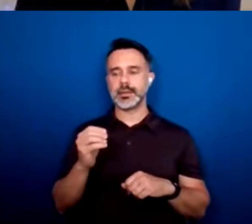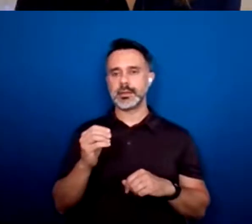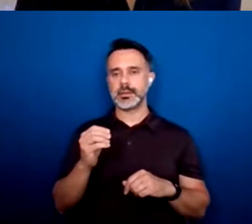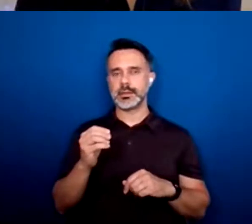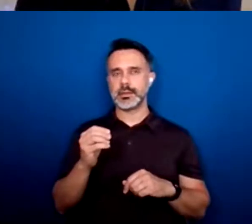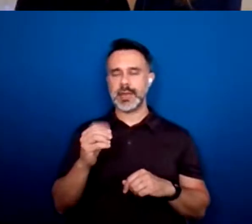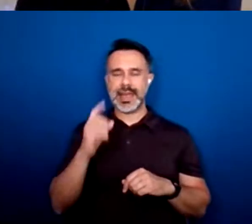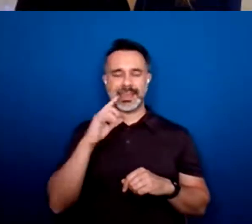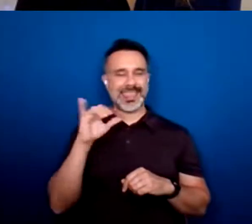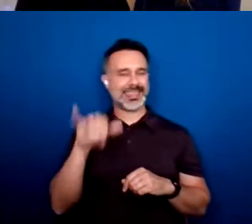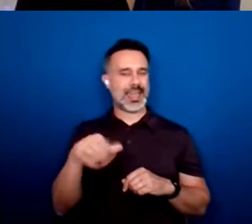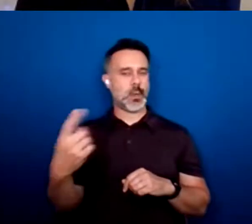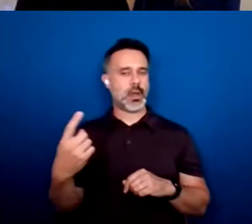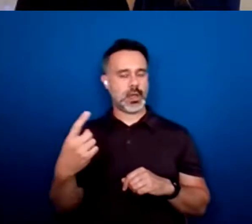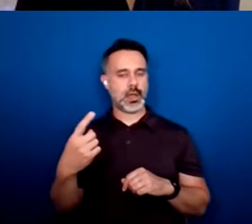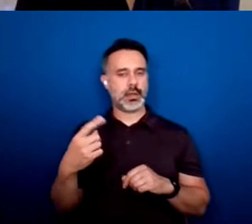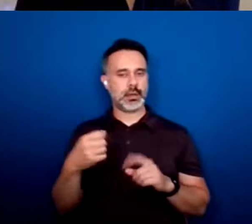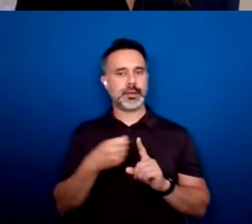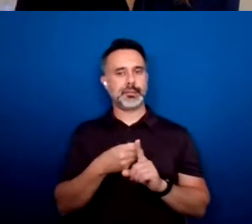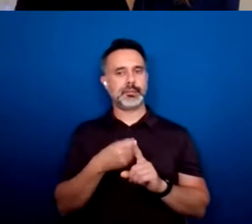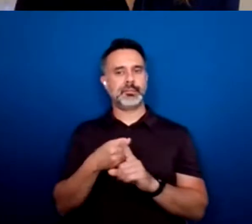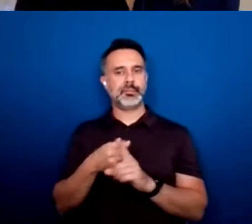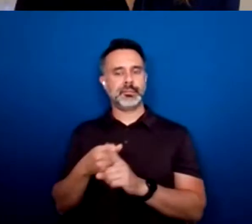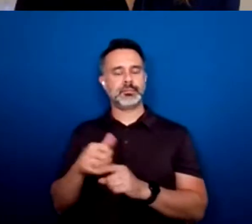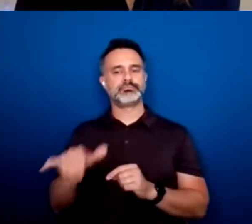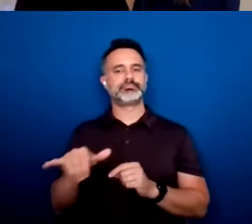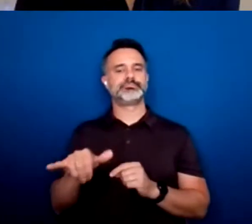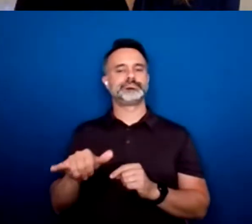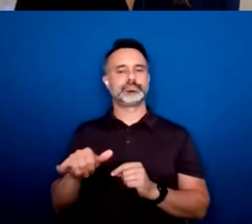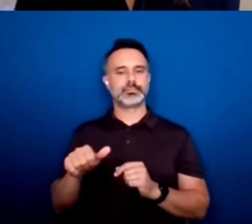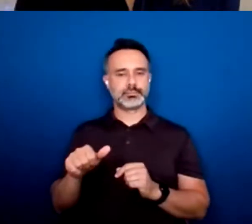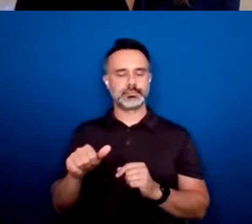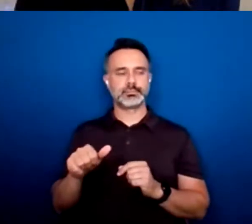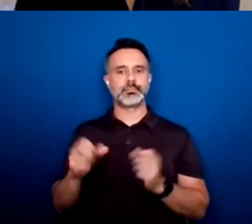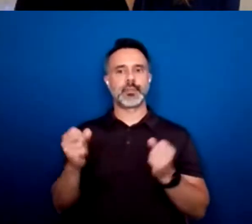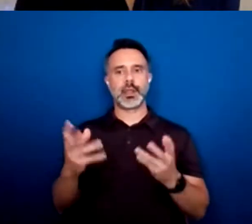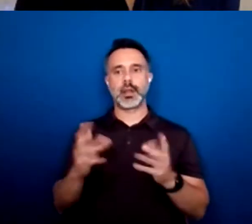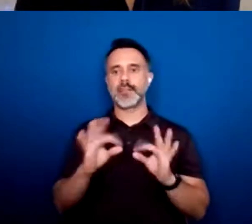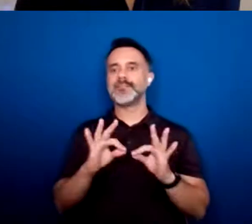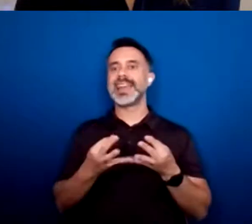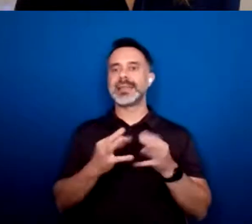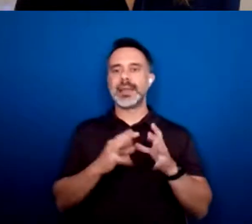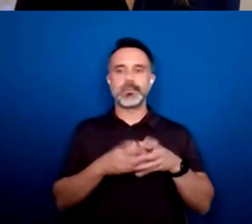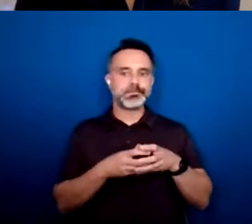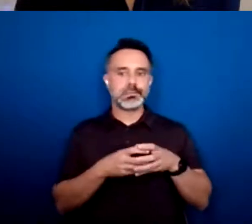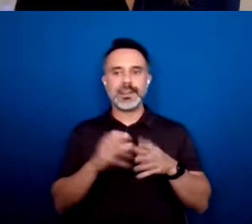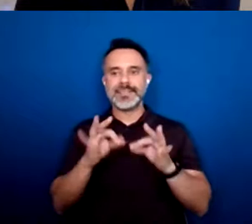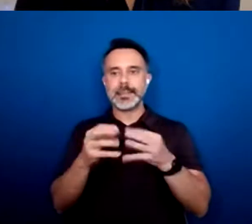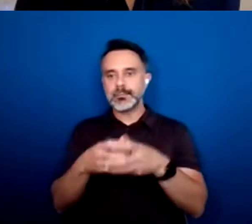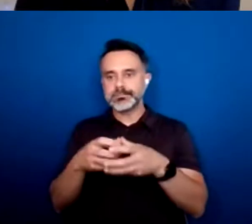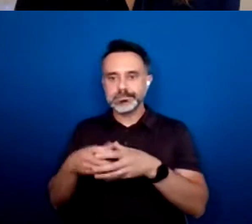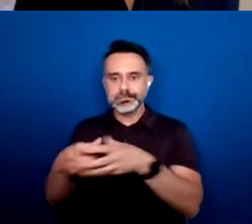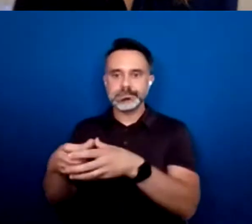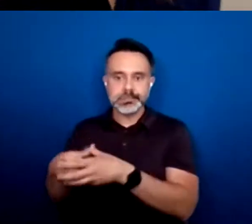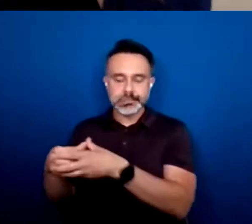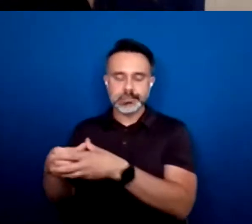that seems to be sort of the case, is that there are a lot of family clusters and there are a lot of social